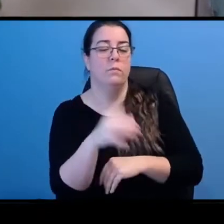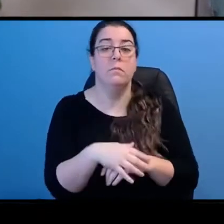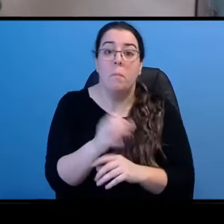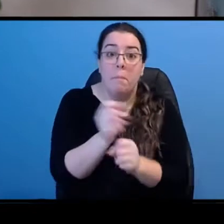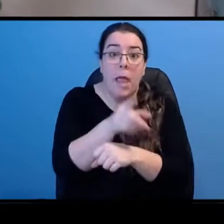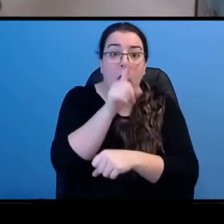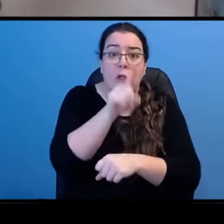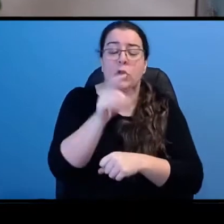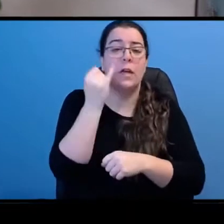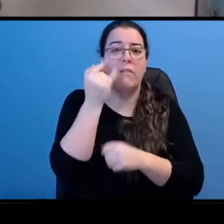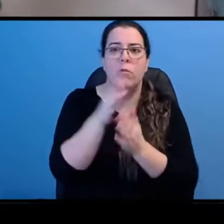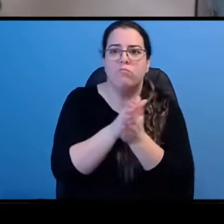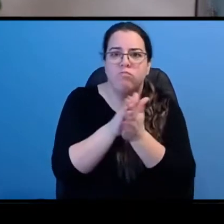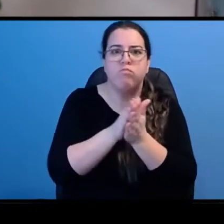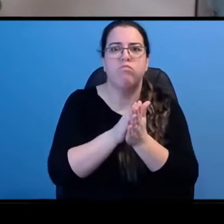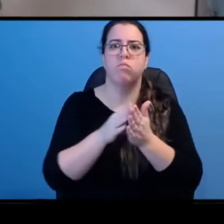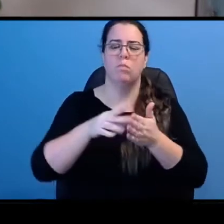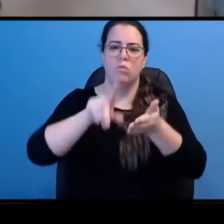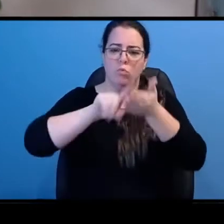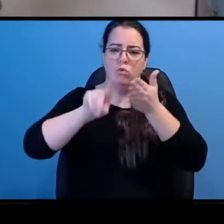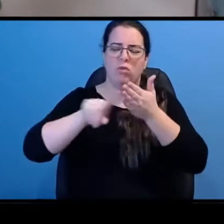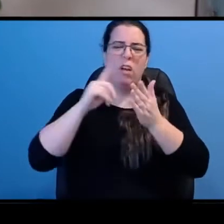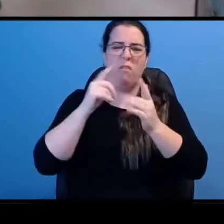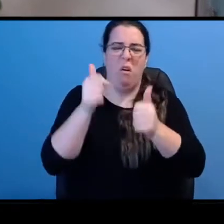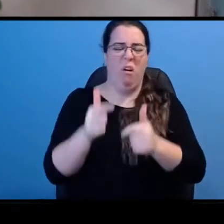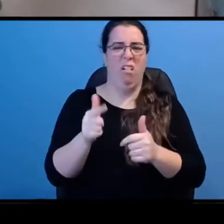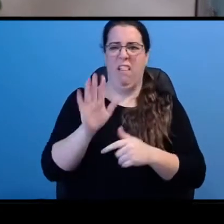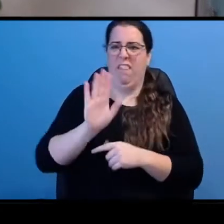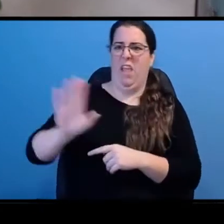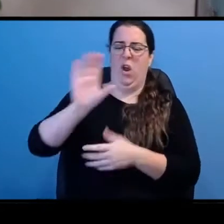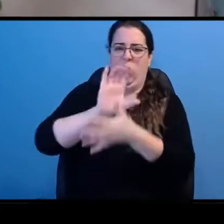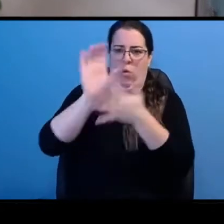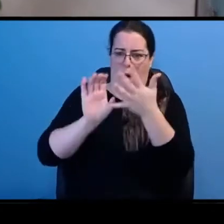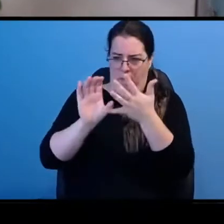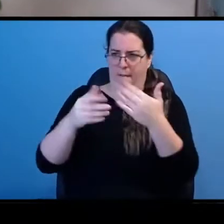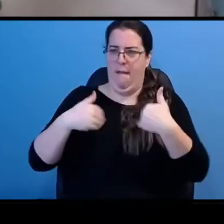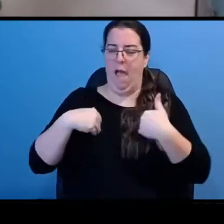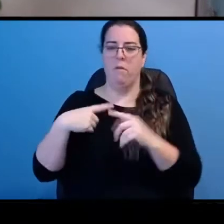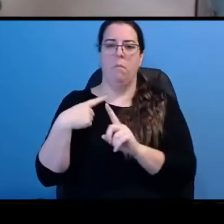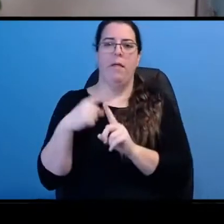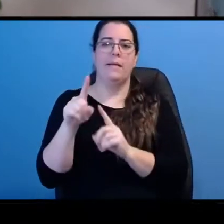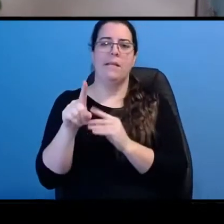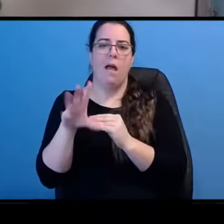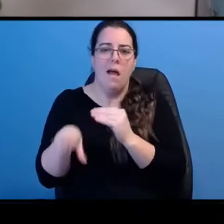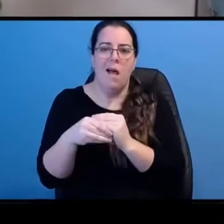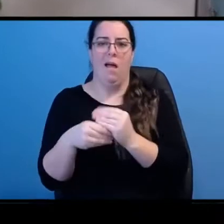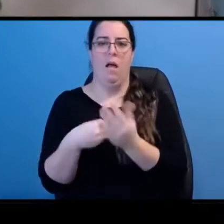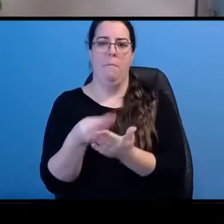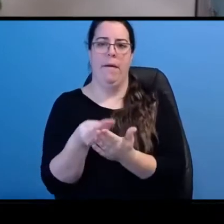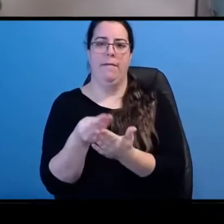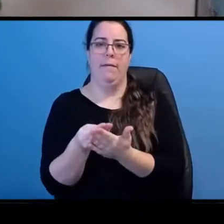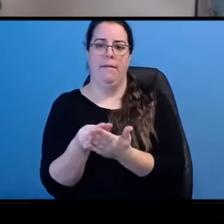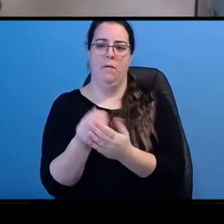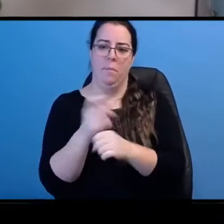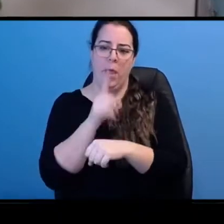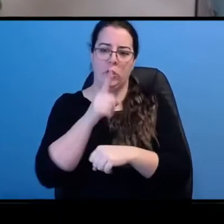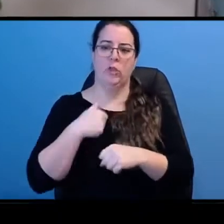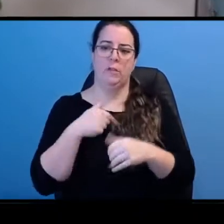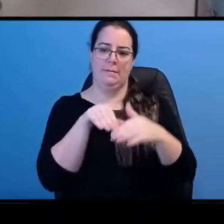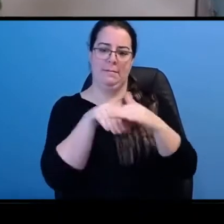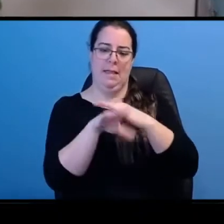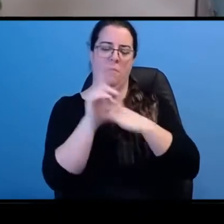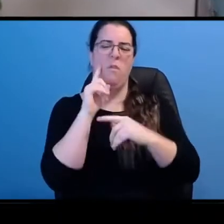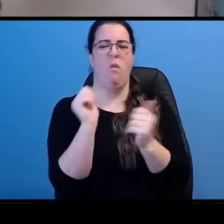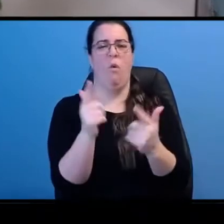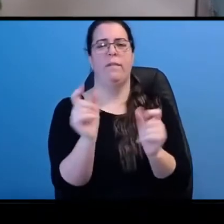accessibility and grants that can help you make your work accessible, but also, like you said, with